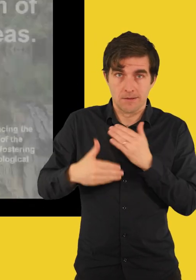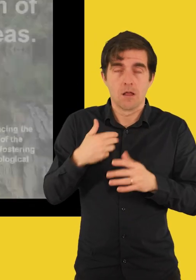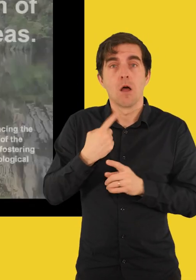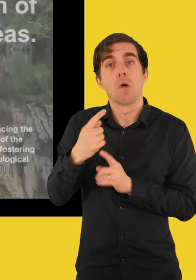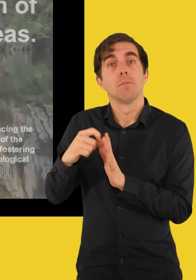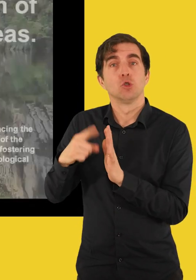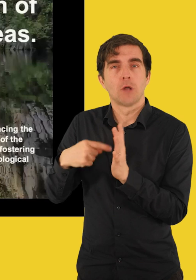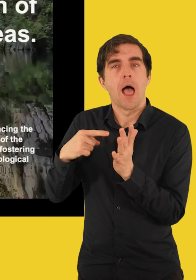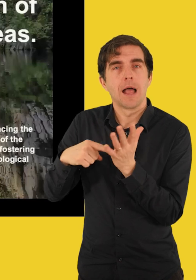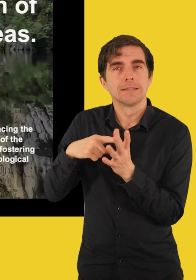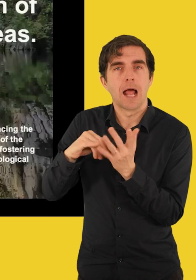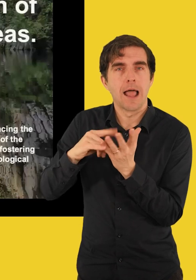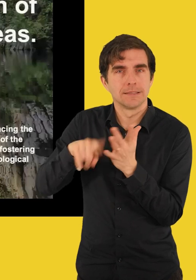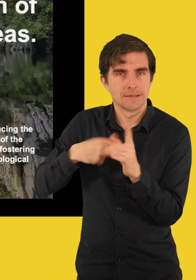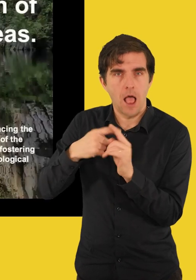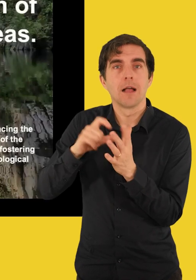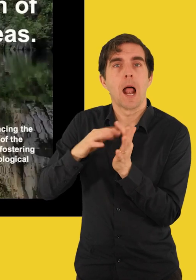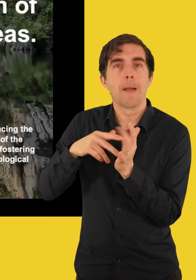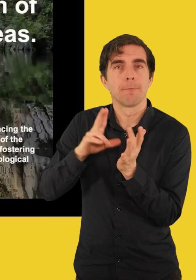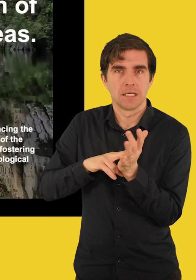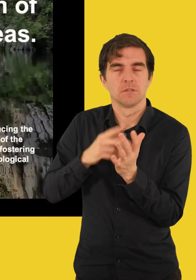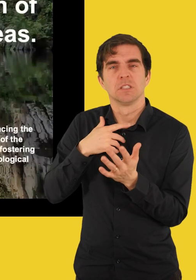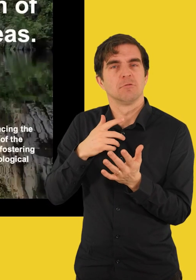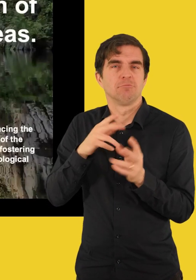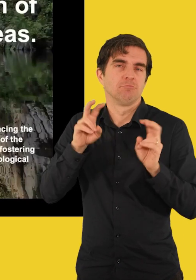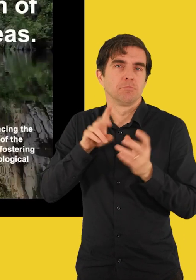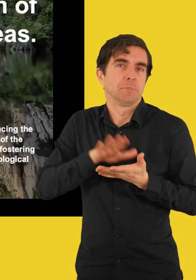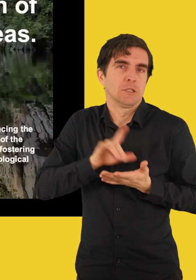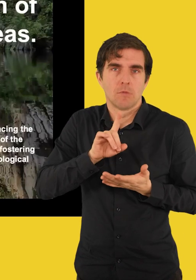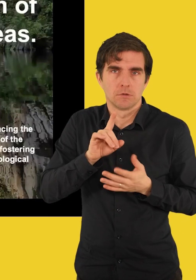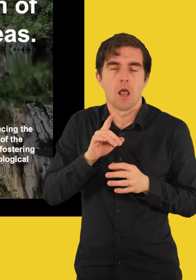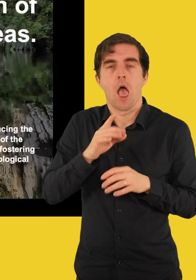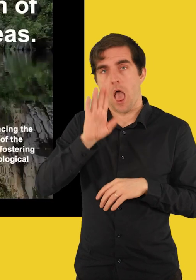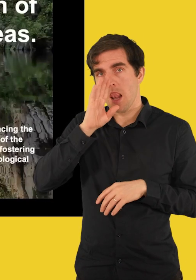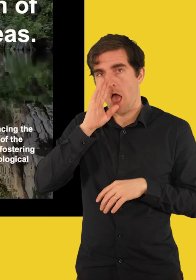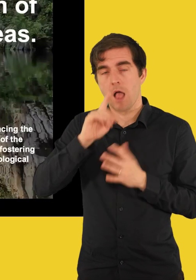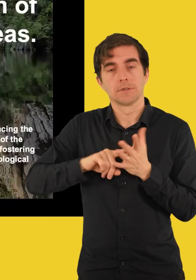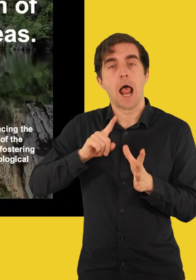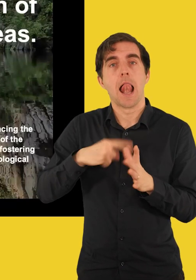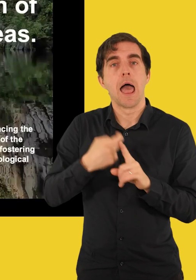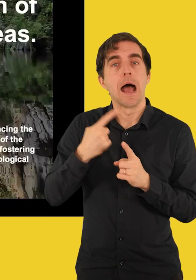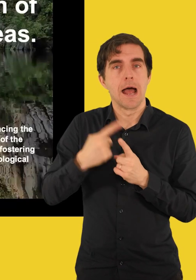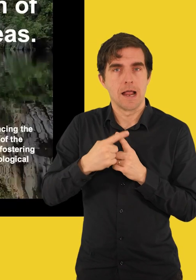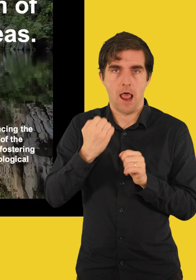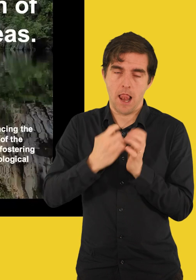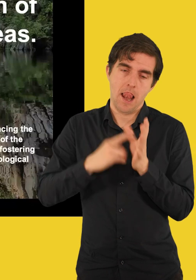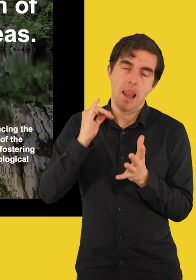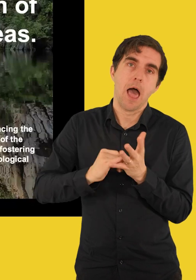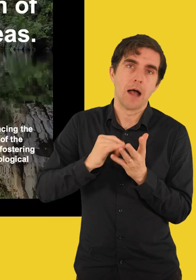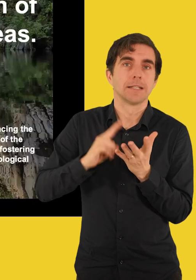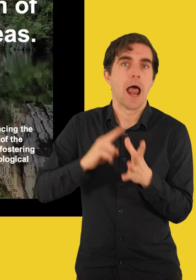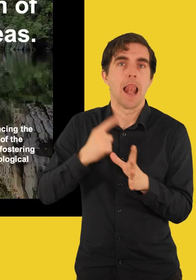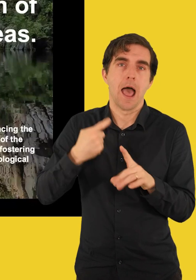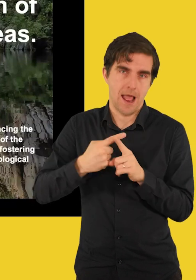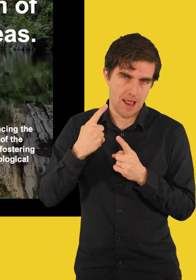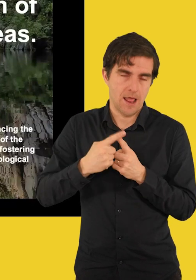one project. It's called Tasik Cermin. It's a glass. We translated as a glass lake.